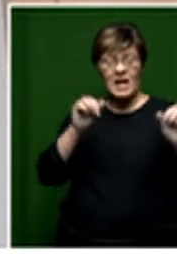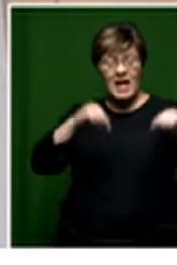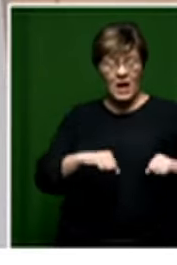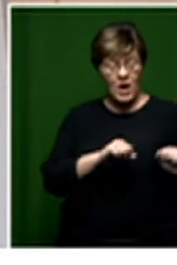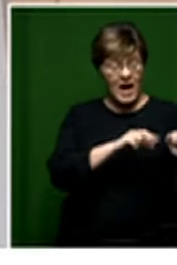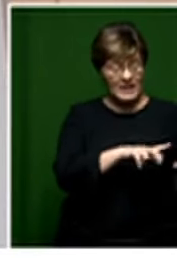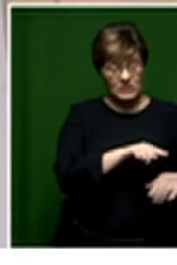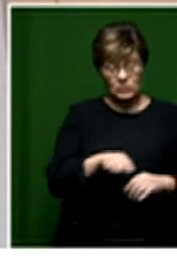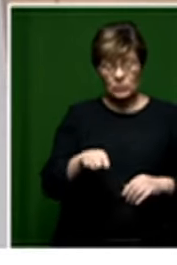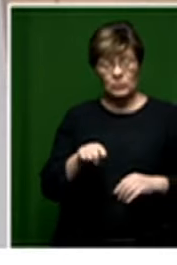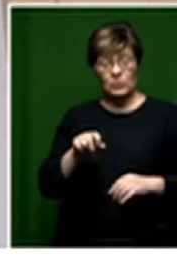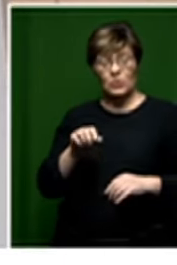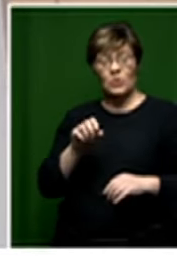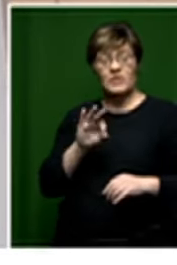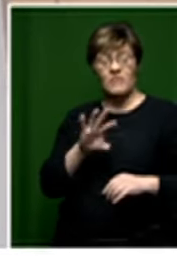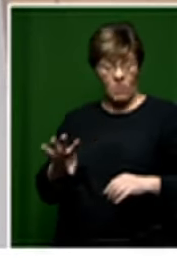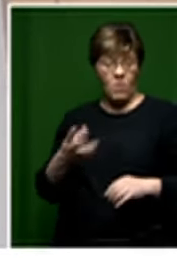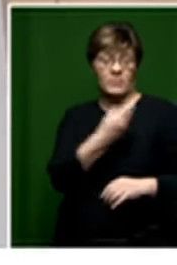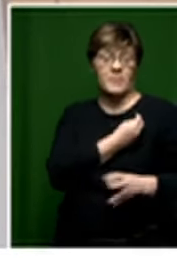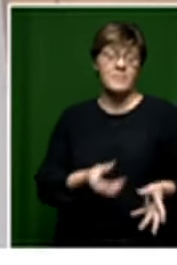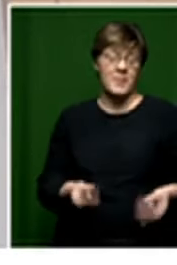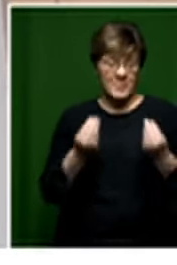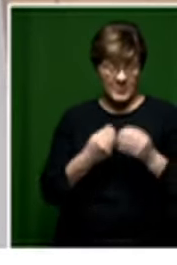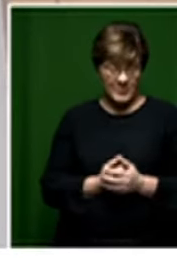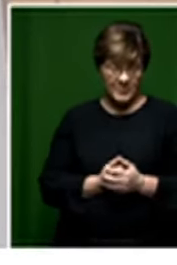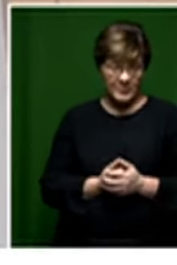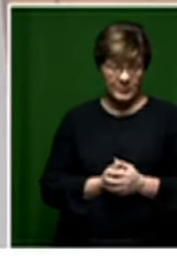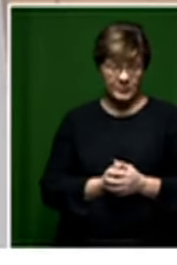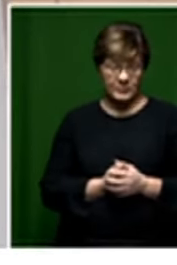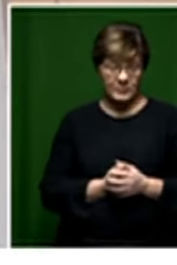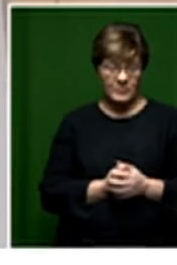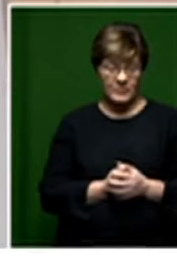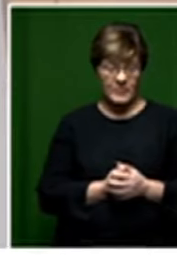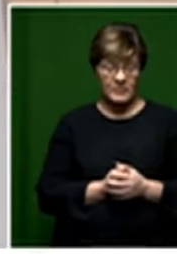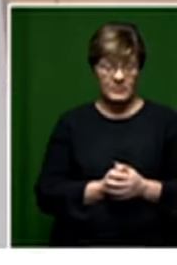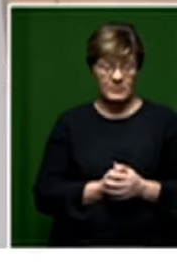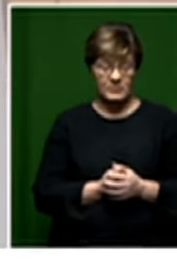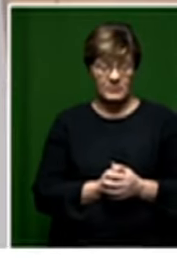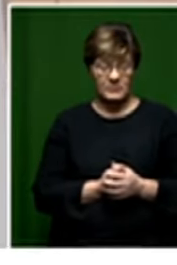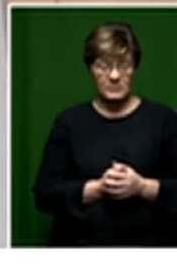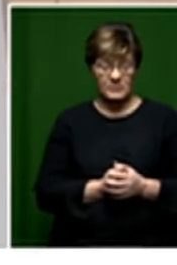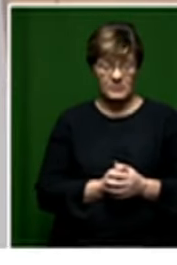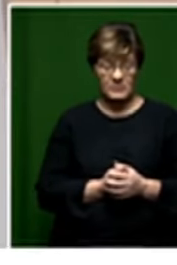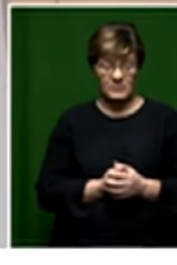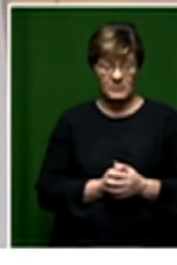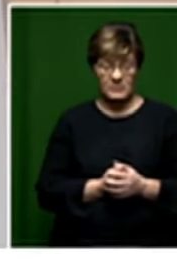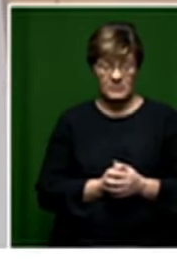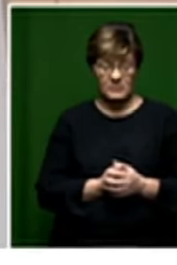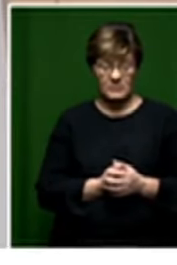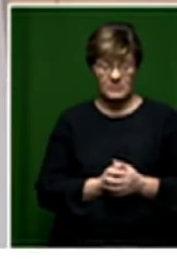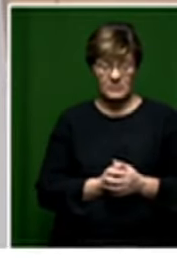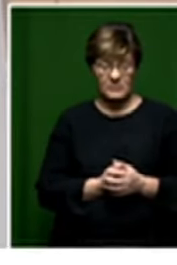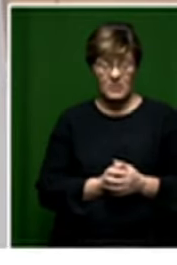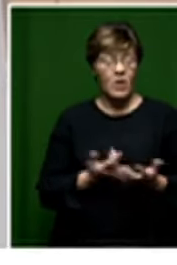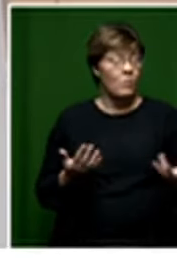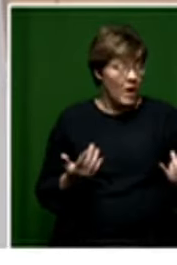18 to 34-year-olds to be eligible to get their vaccination on the